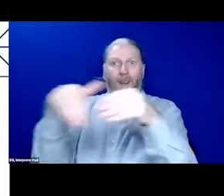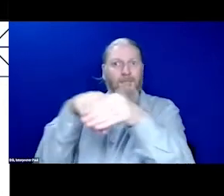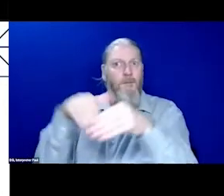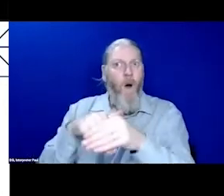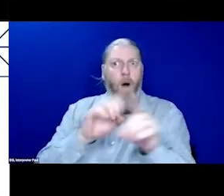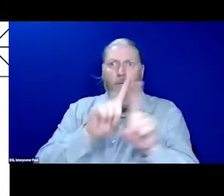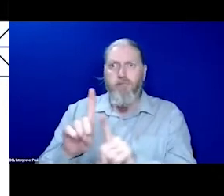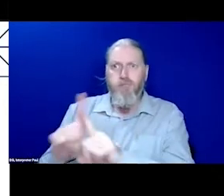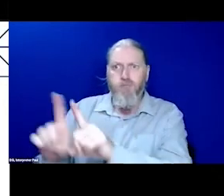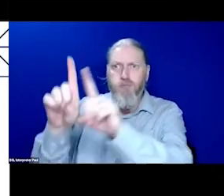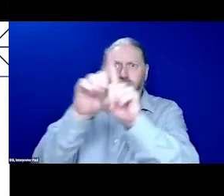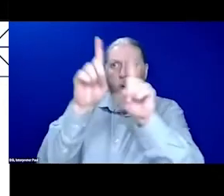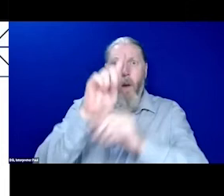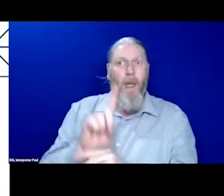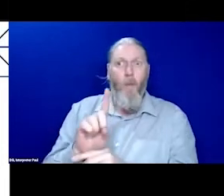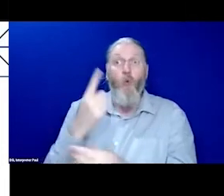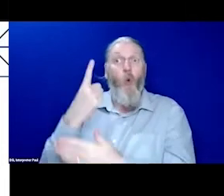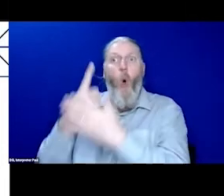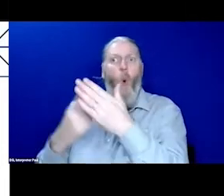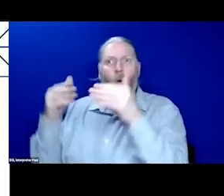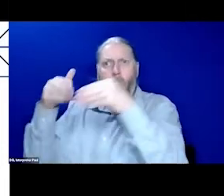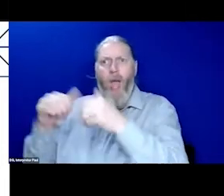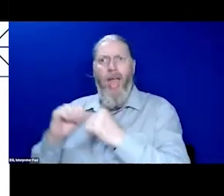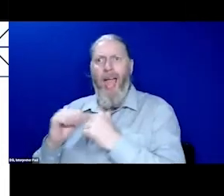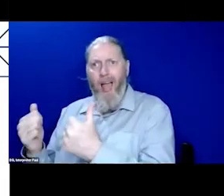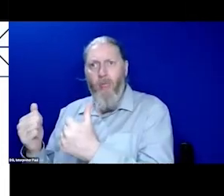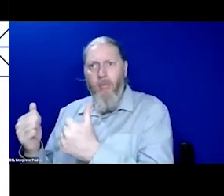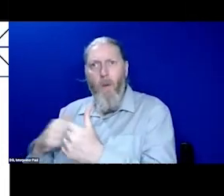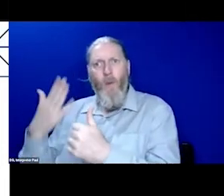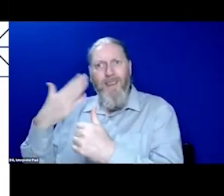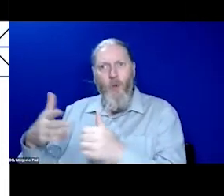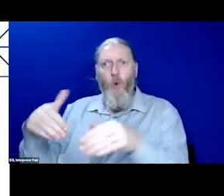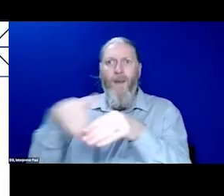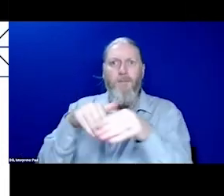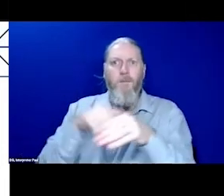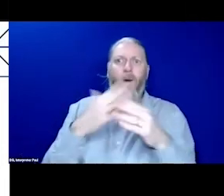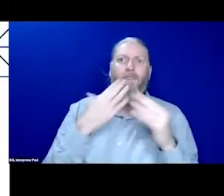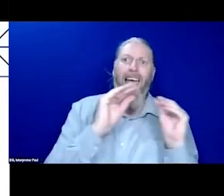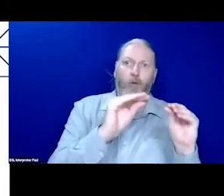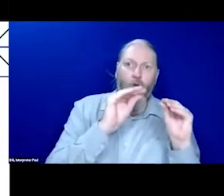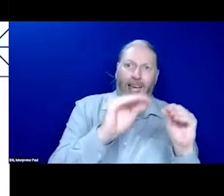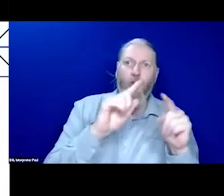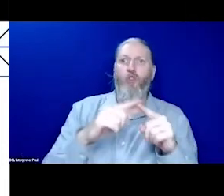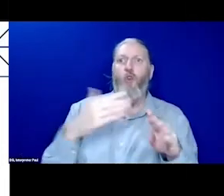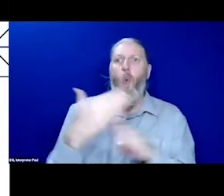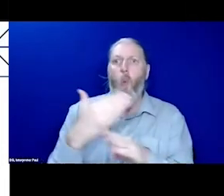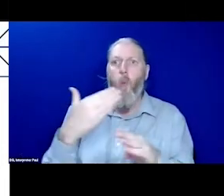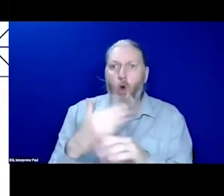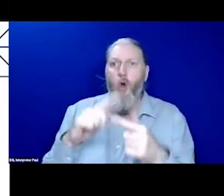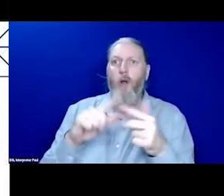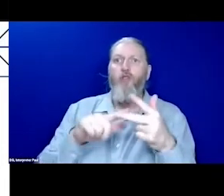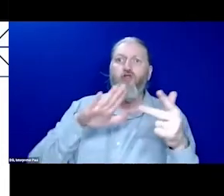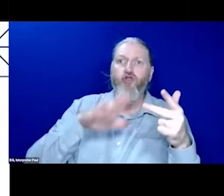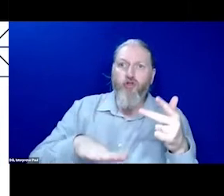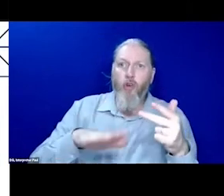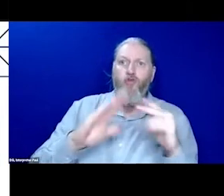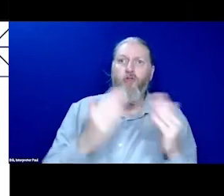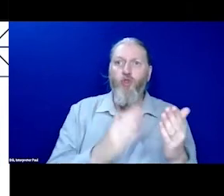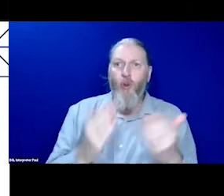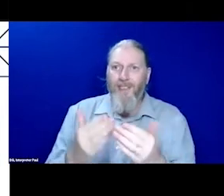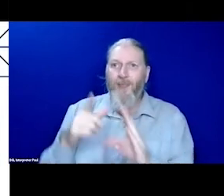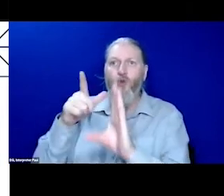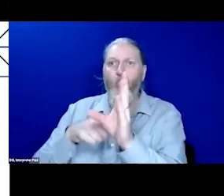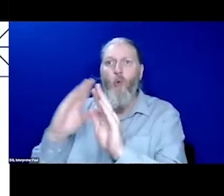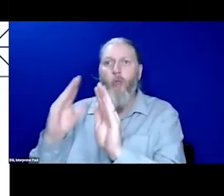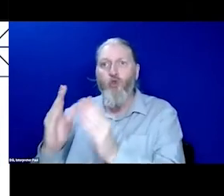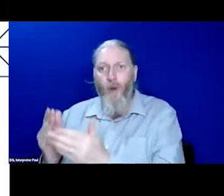beyond health, as the Anna Freud Center does, in education, workplaces, child and youth services. And this has to